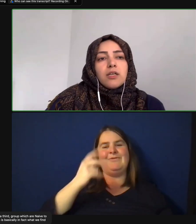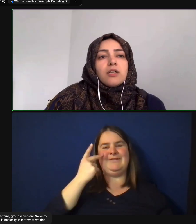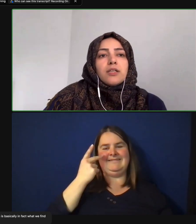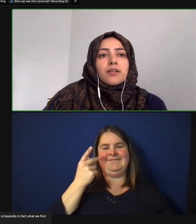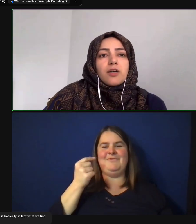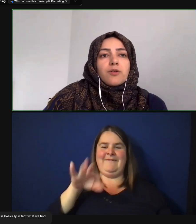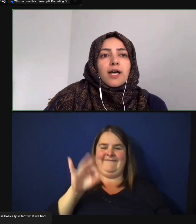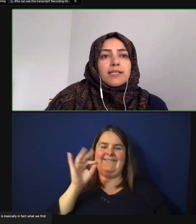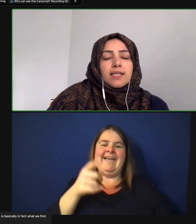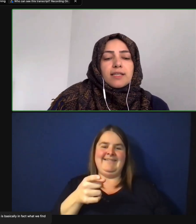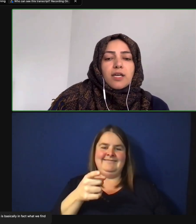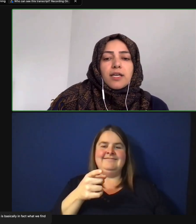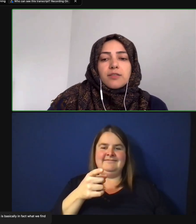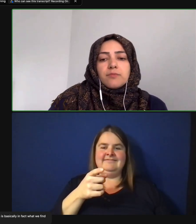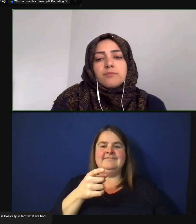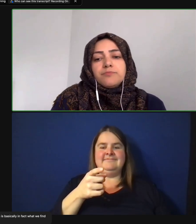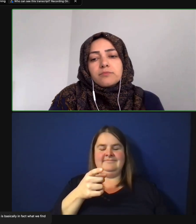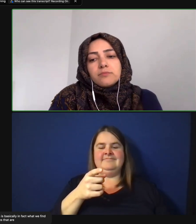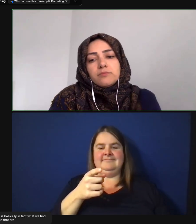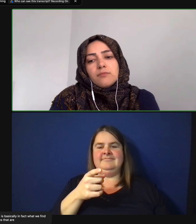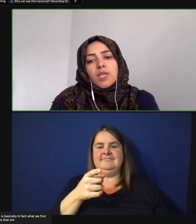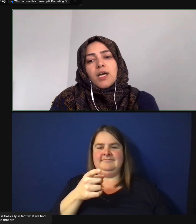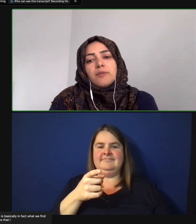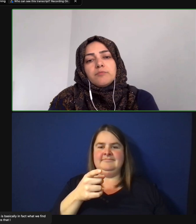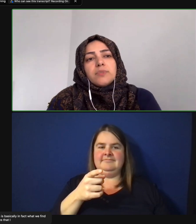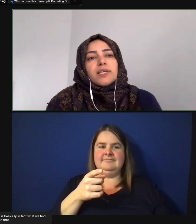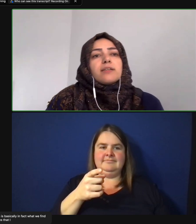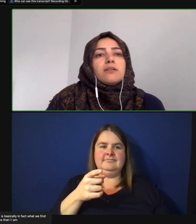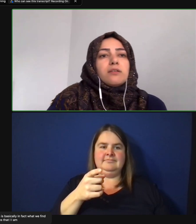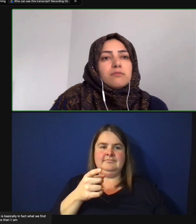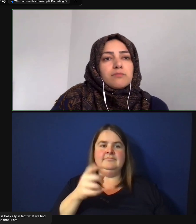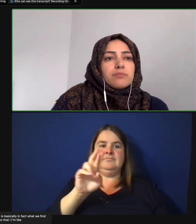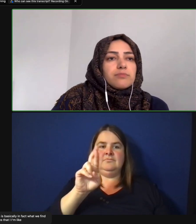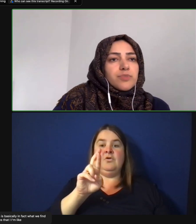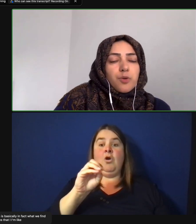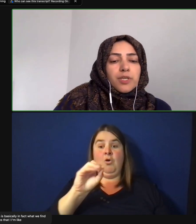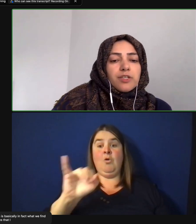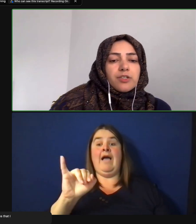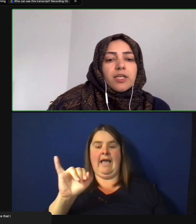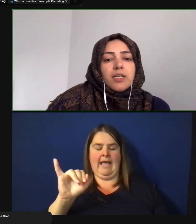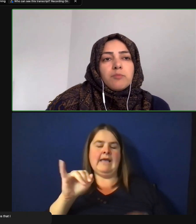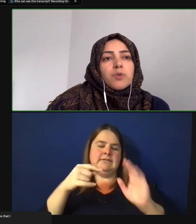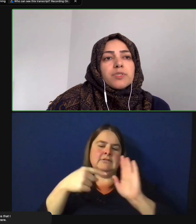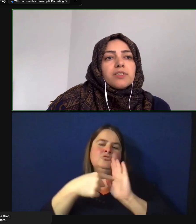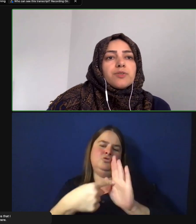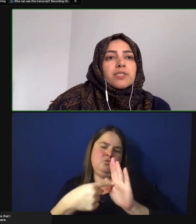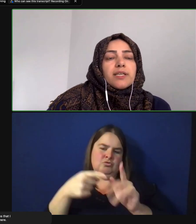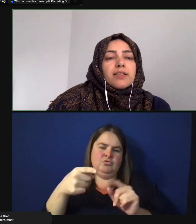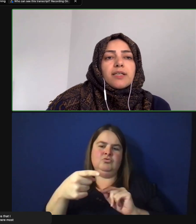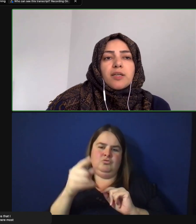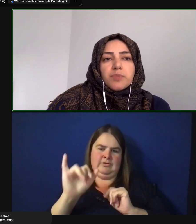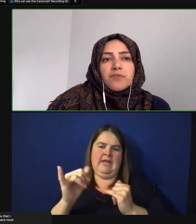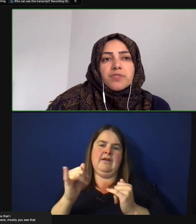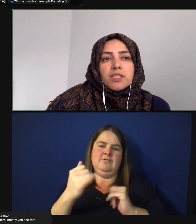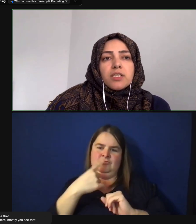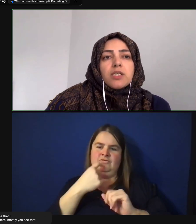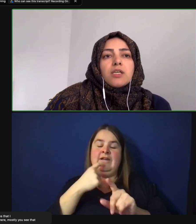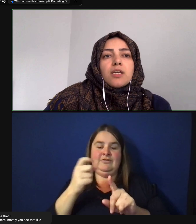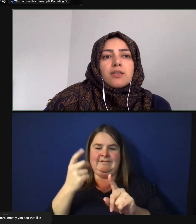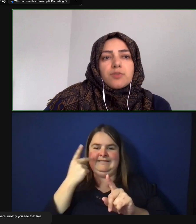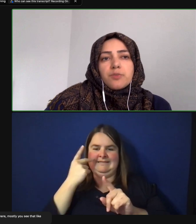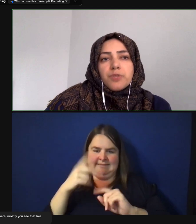the RIs that I'm showing here. Mostly you see that